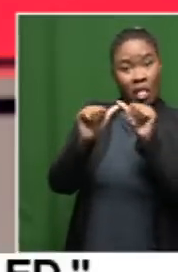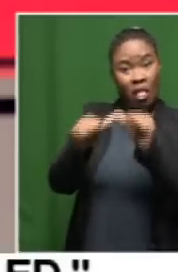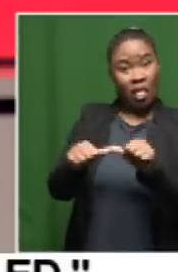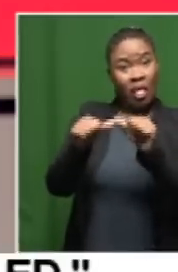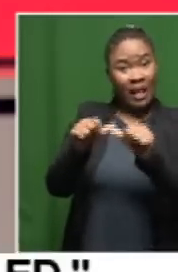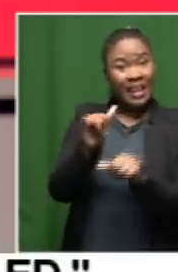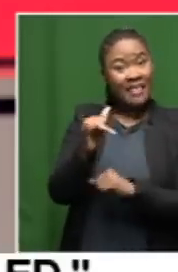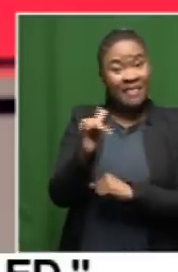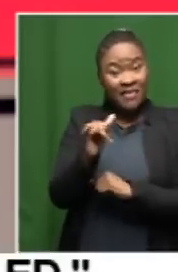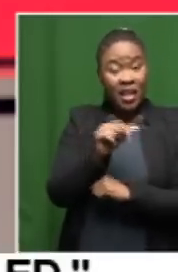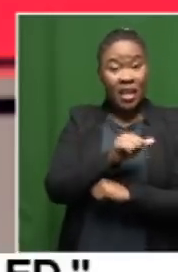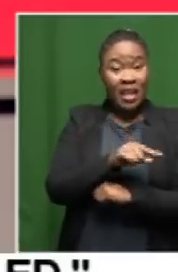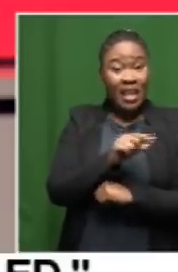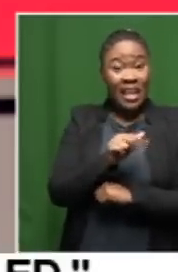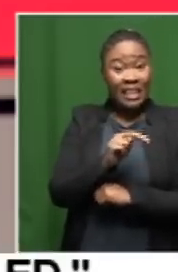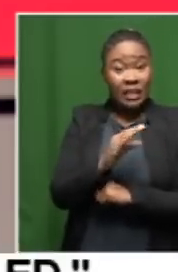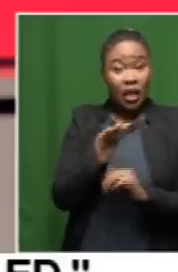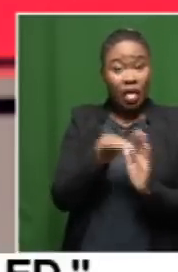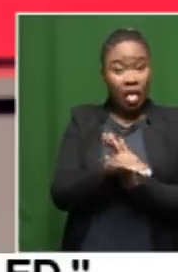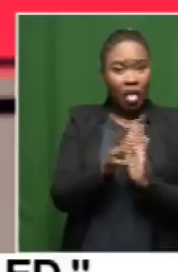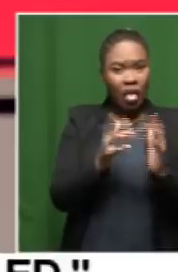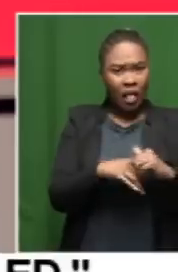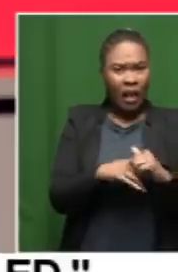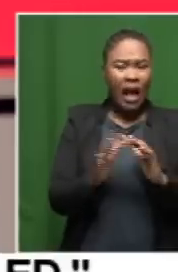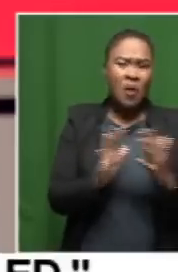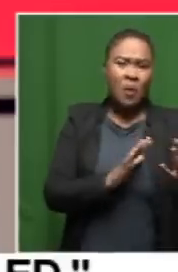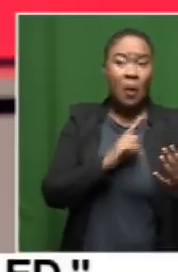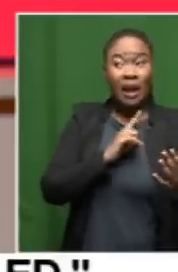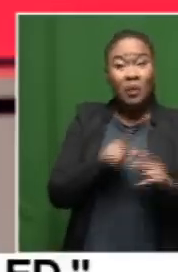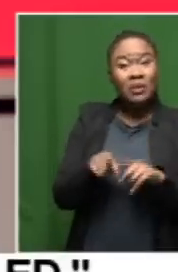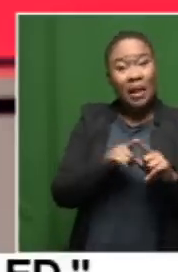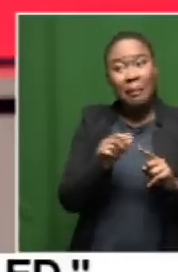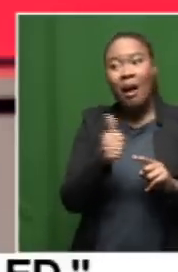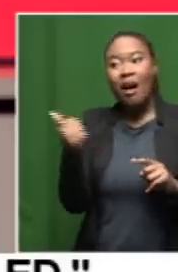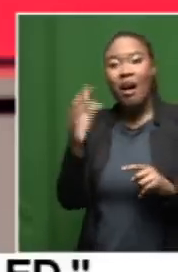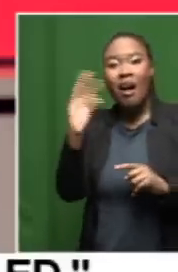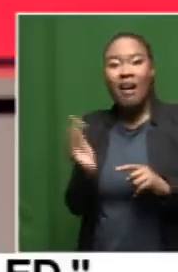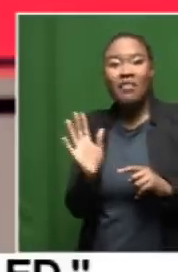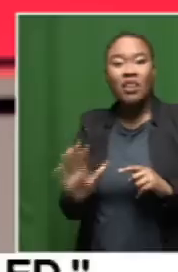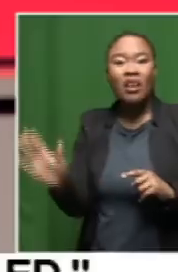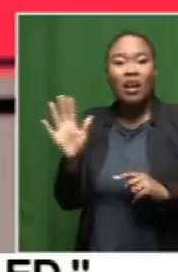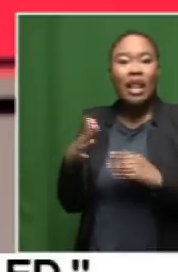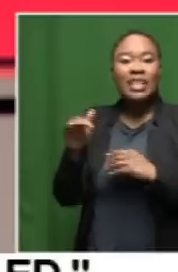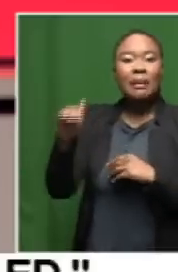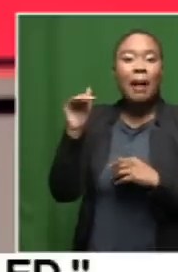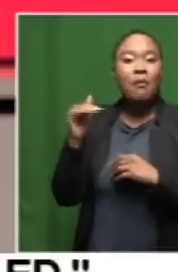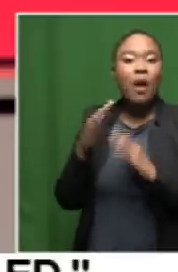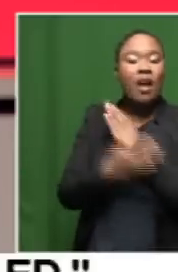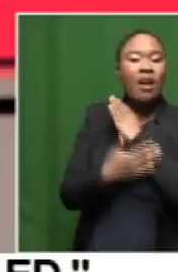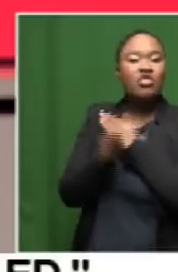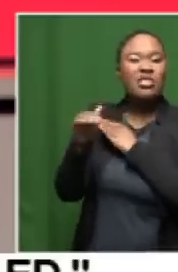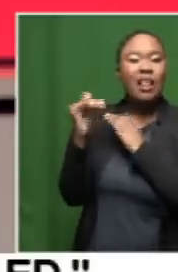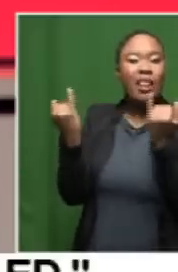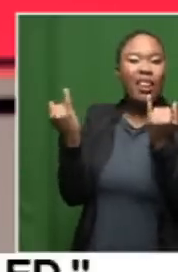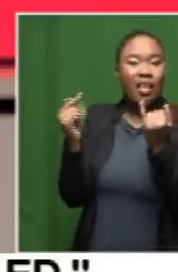much more weakened ANC? Yeah. Will become another African case. That is why a typical African case where liberation